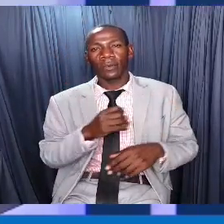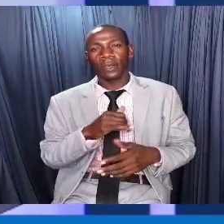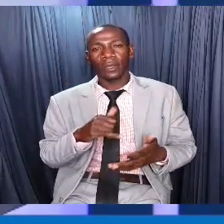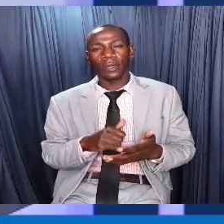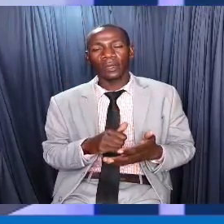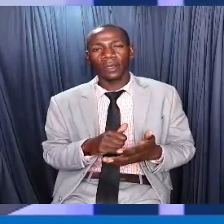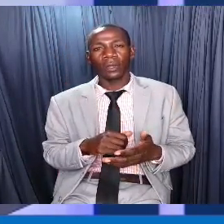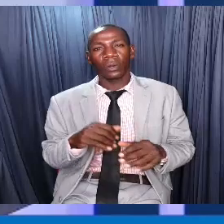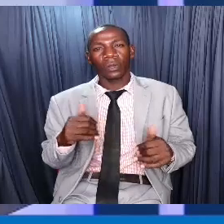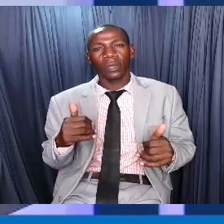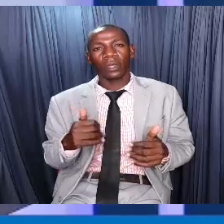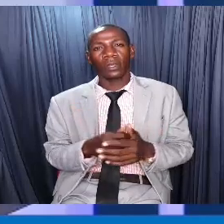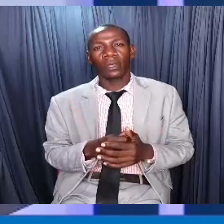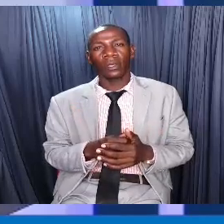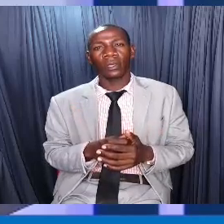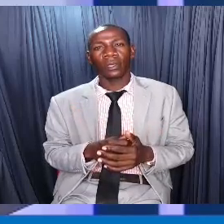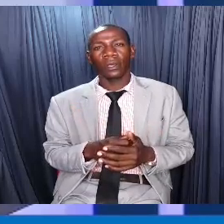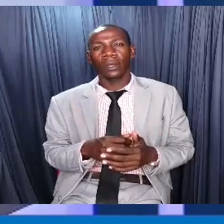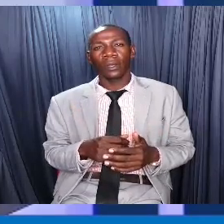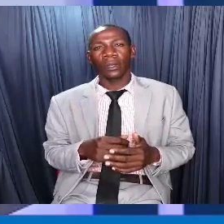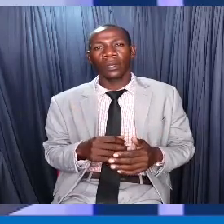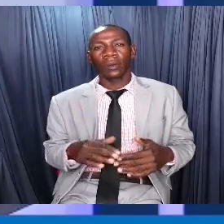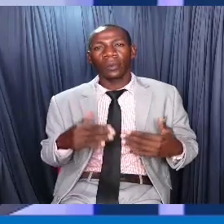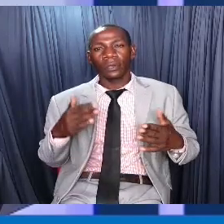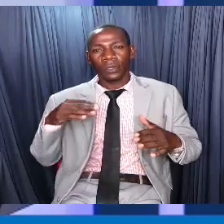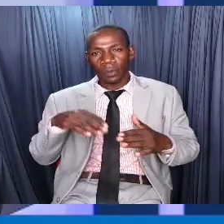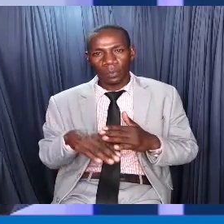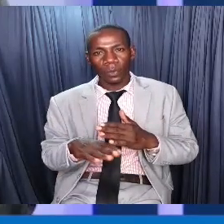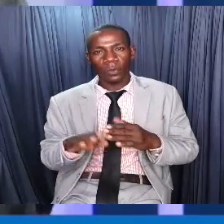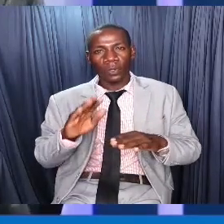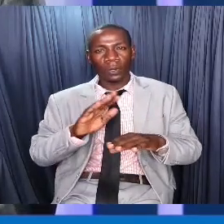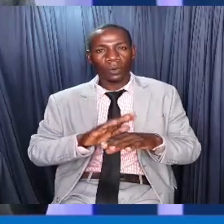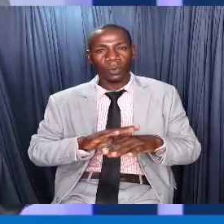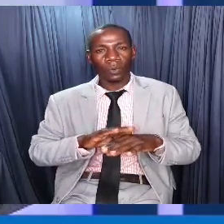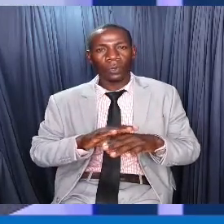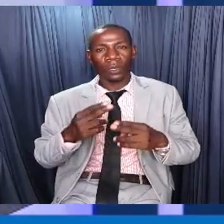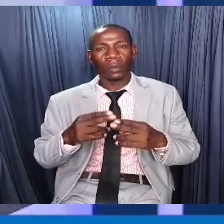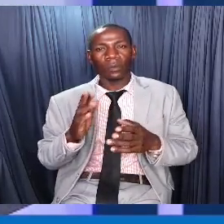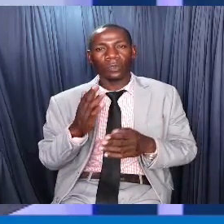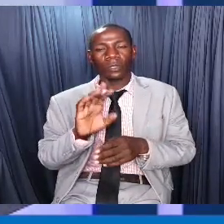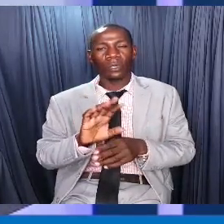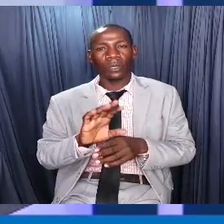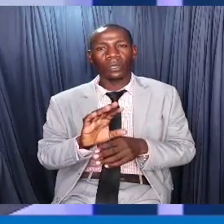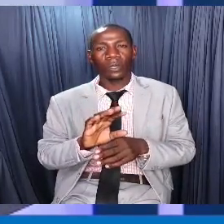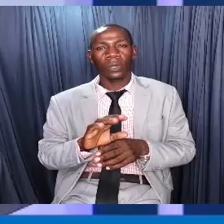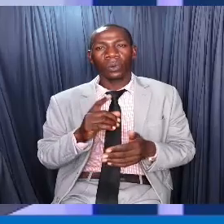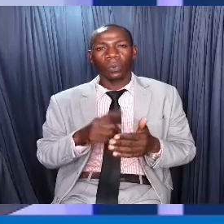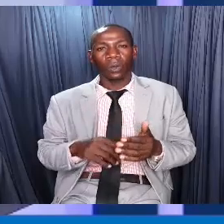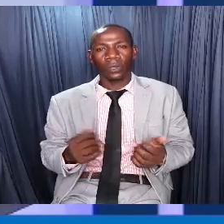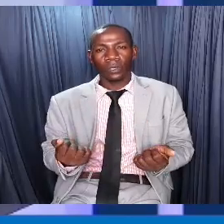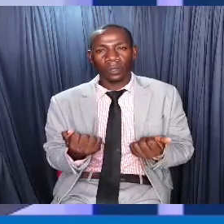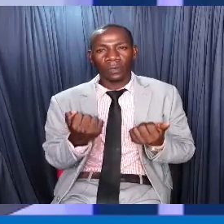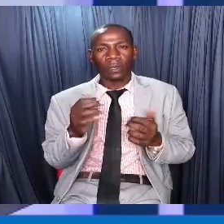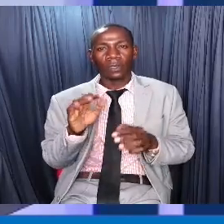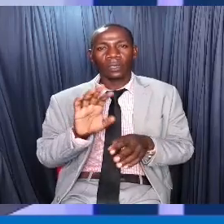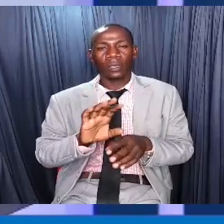fear this church. Ah, ni sawa. Now it's okay. Mtu anaenda kuokoka kanisa ina jina zuri. One will be saved in a good name church. Kumbe kanisa anaokoka. Yet the